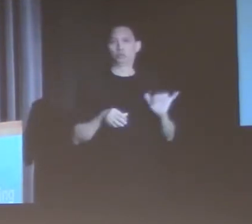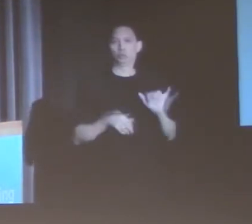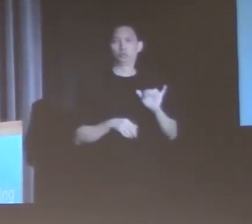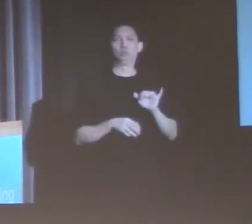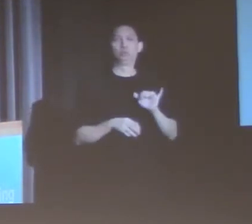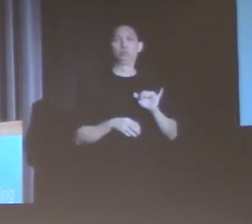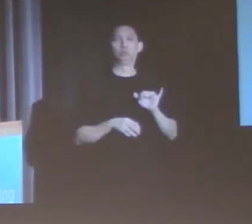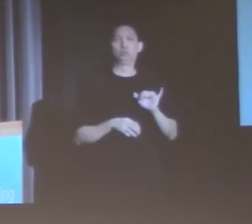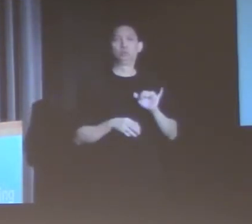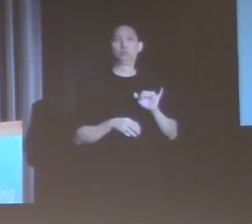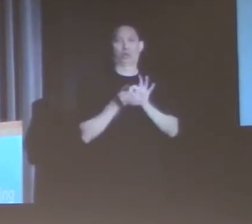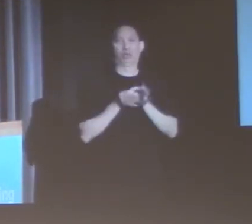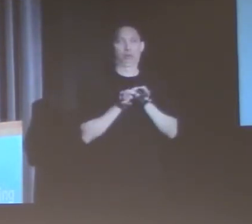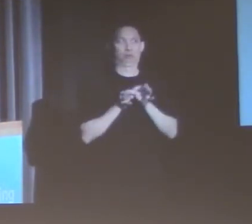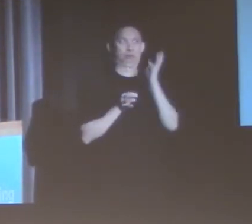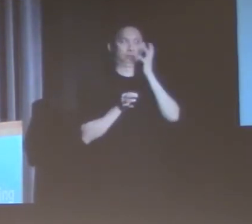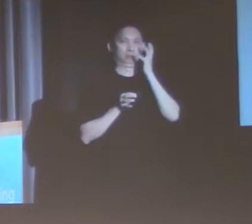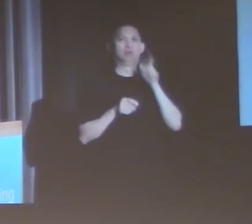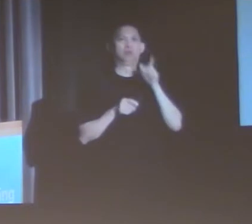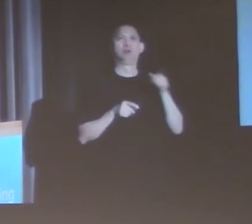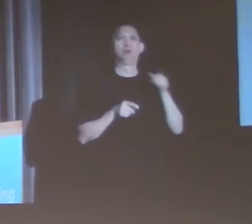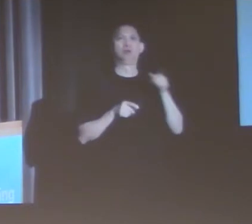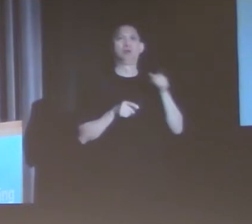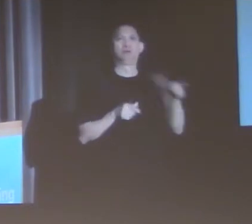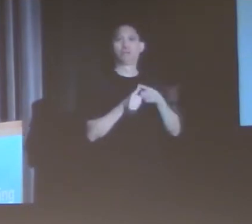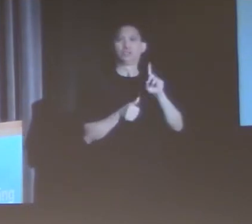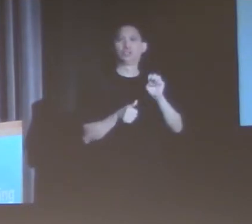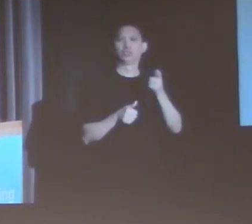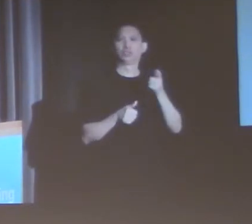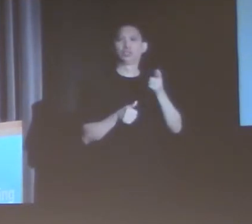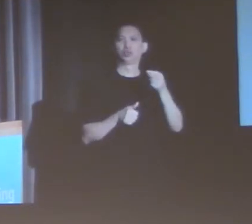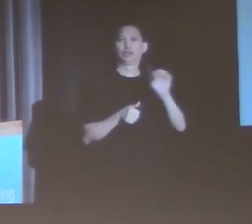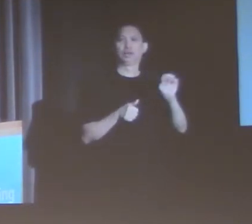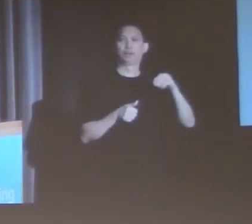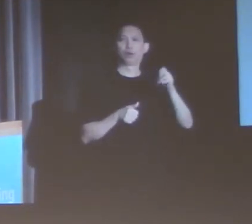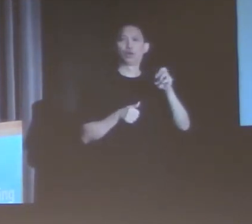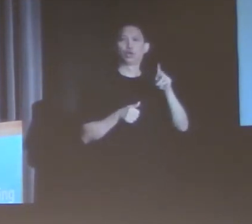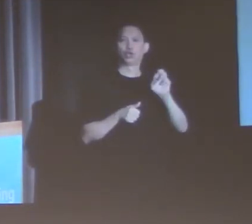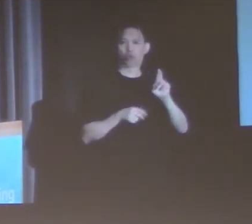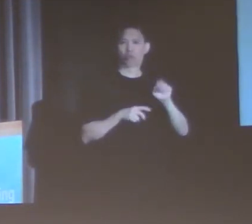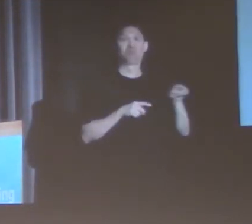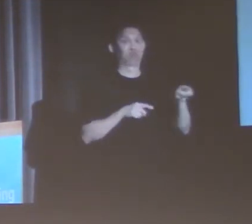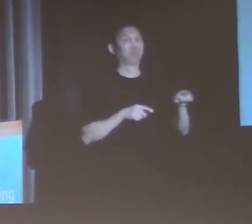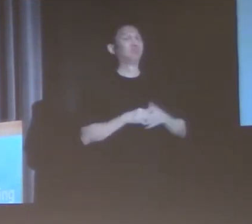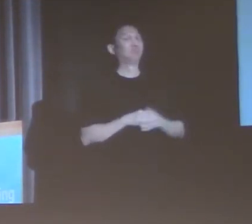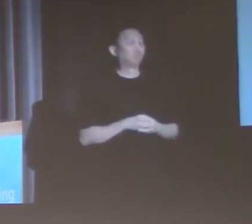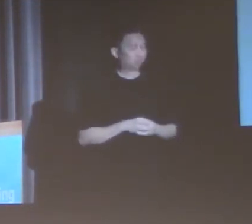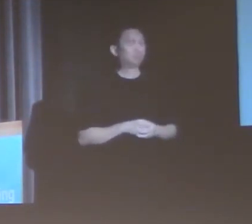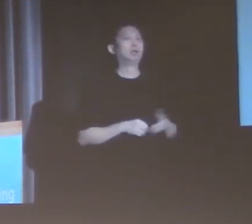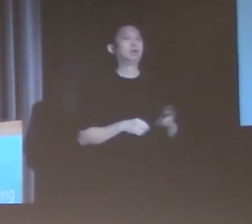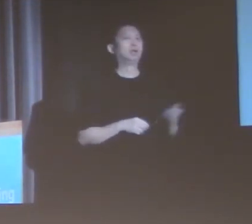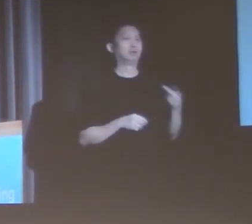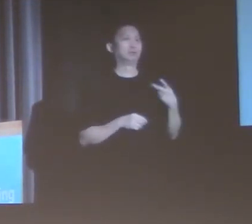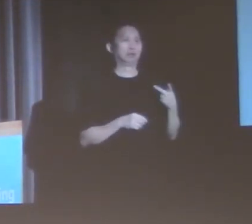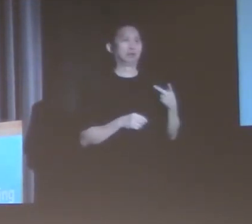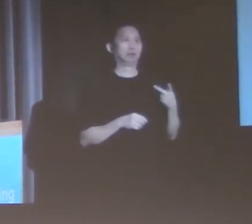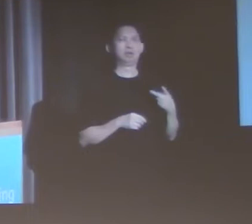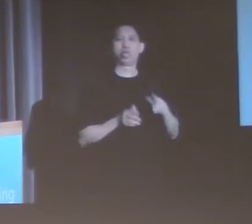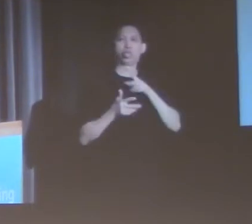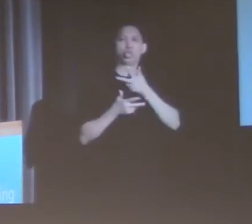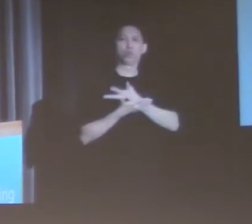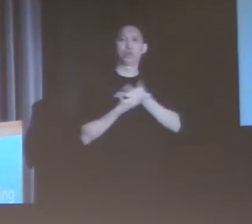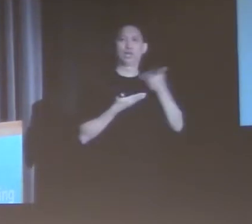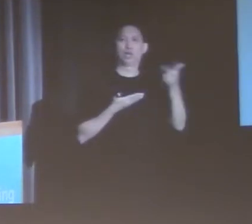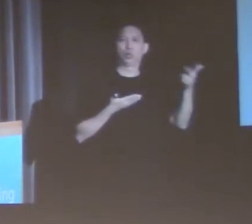And we were there doing this relationship for 3 weeks during this really, really tough